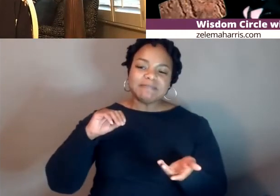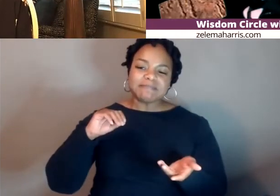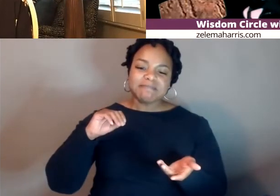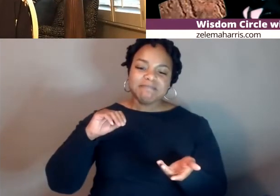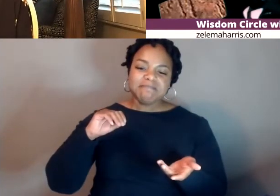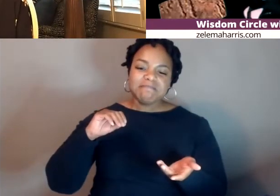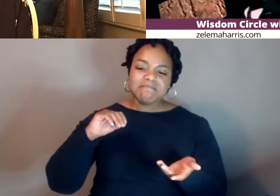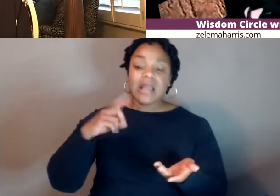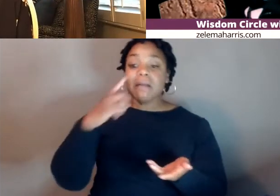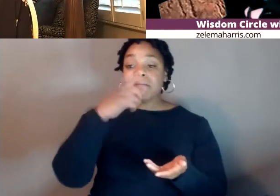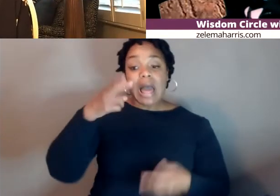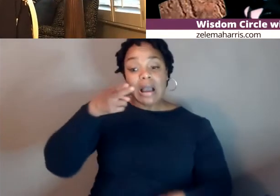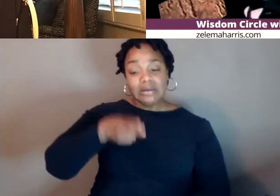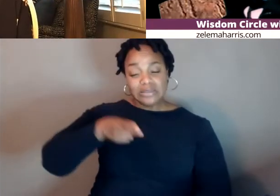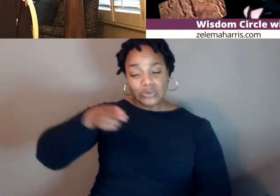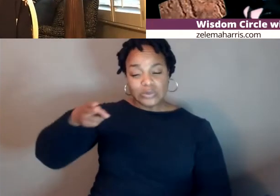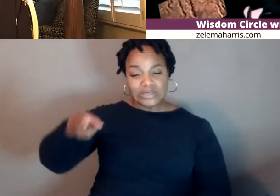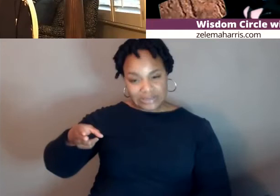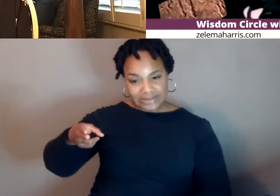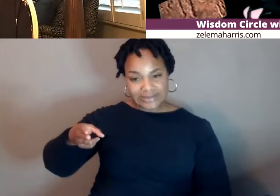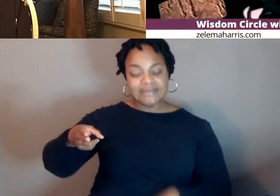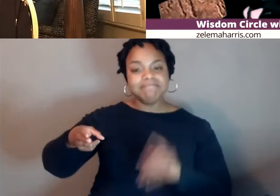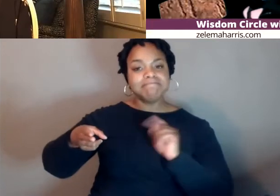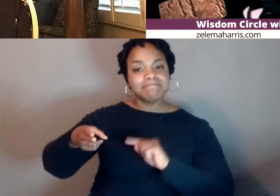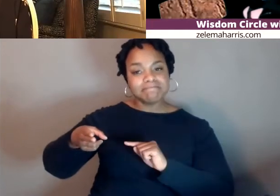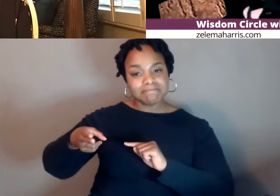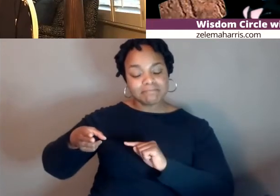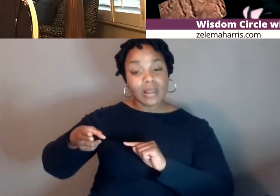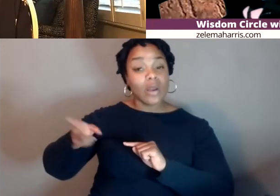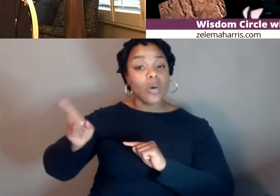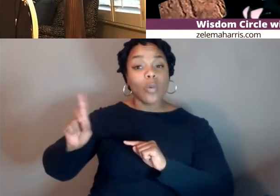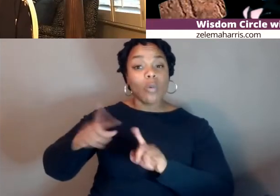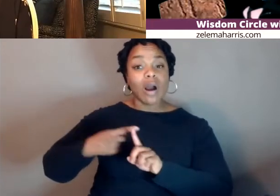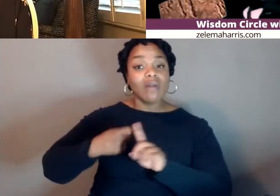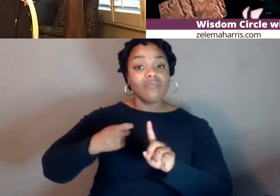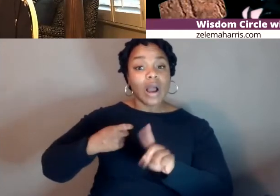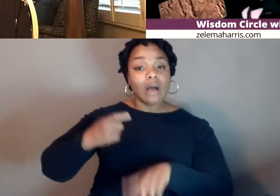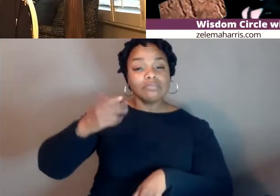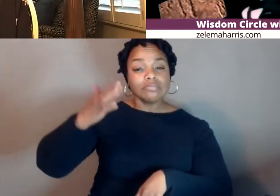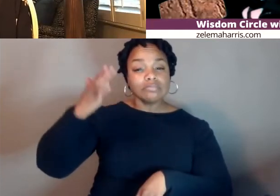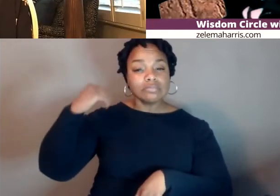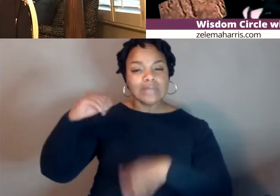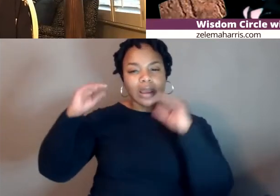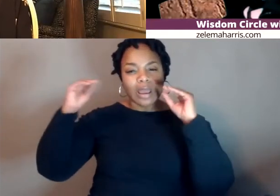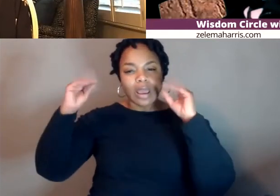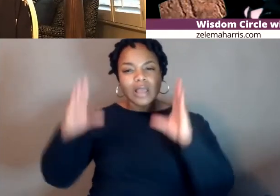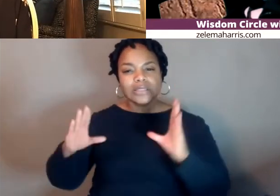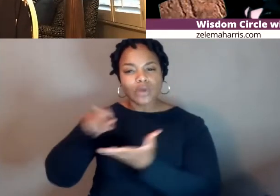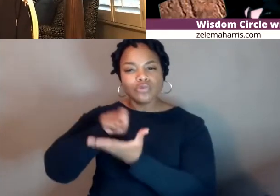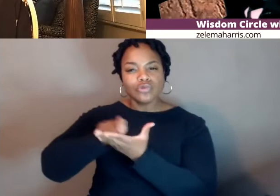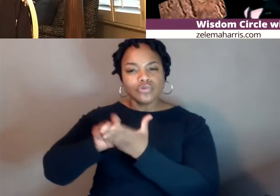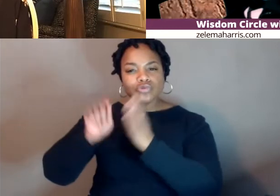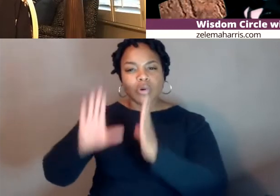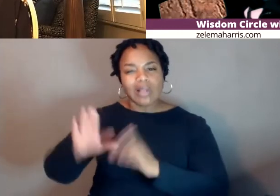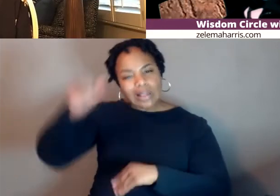of Black history came from an educator, journalist, gentleman by the